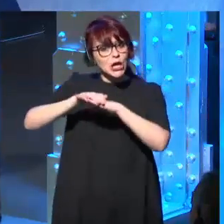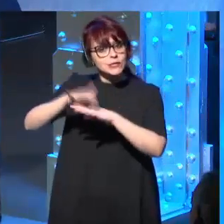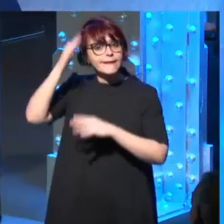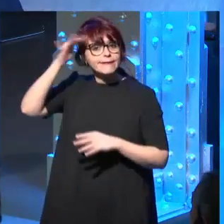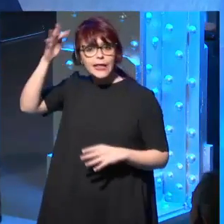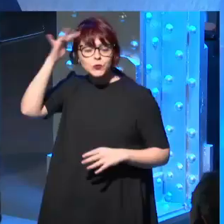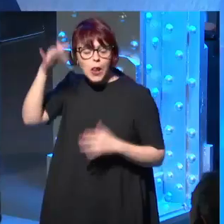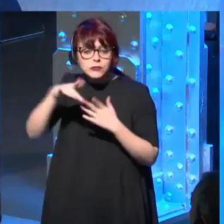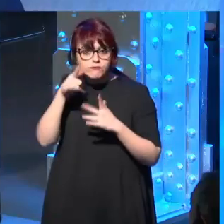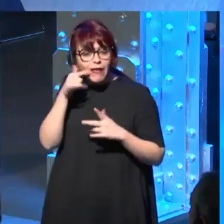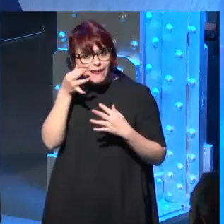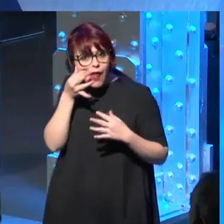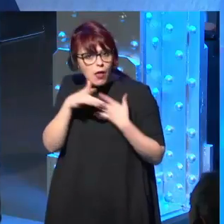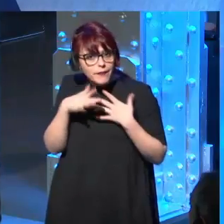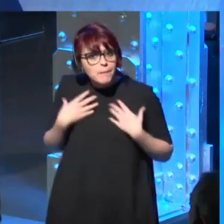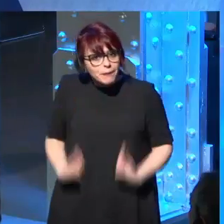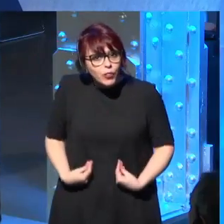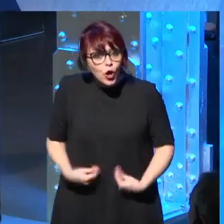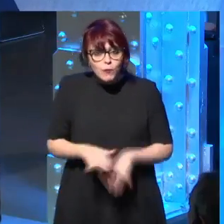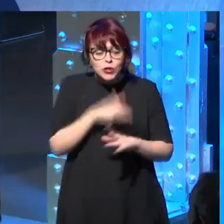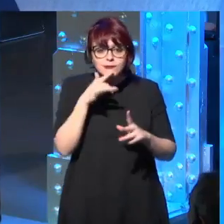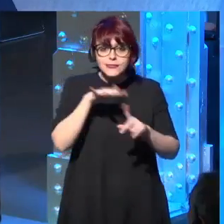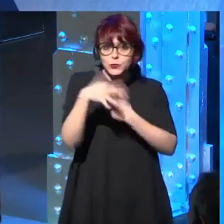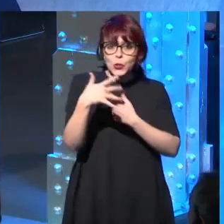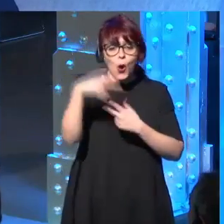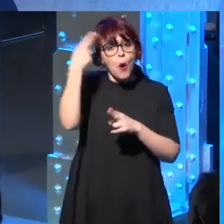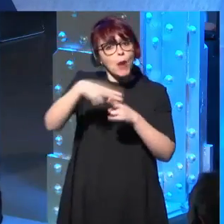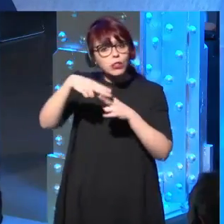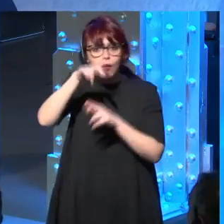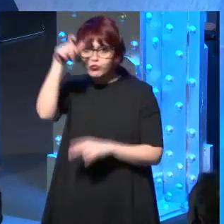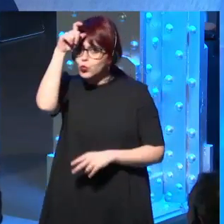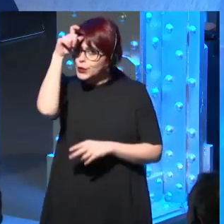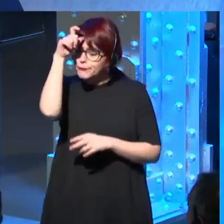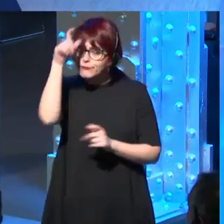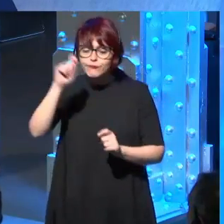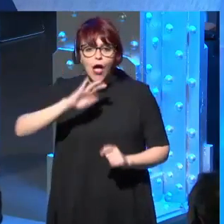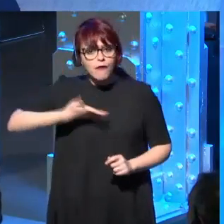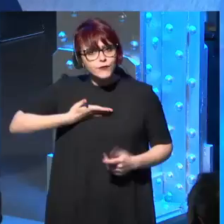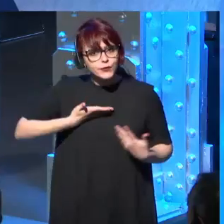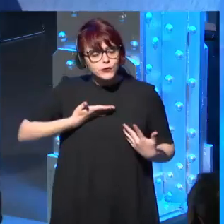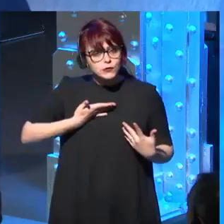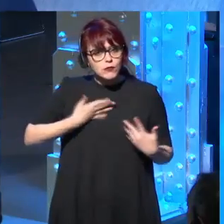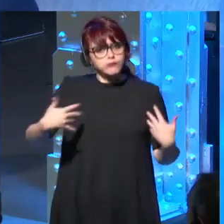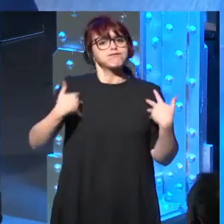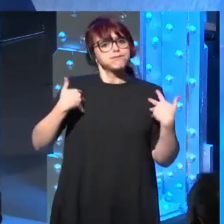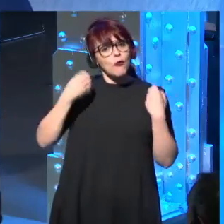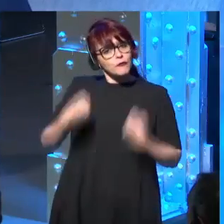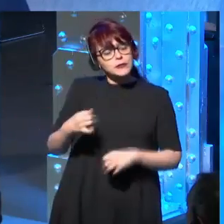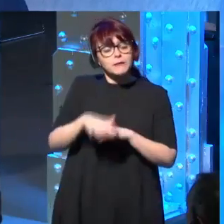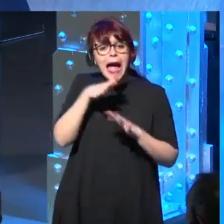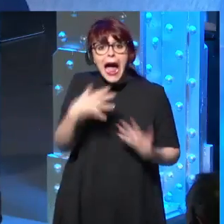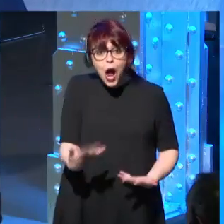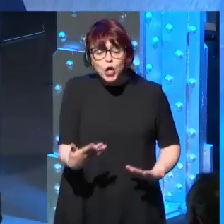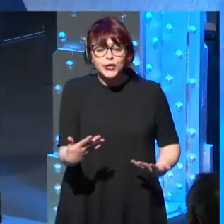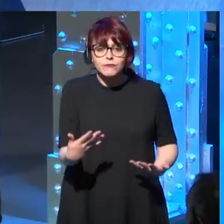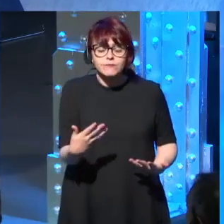the political situation in Turkey. And perhaps now we have really enjoyed, we are